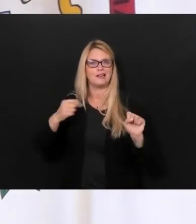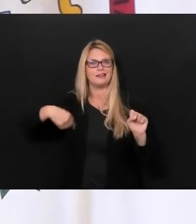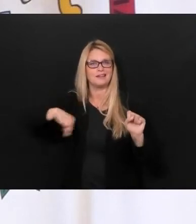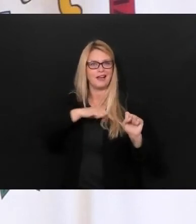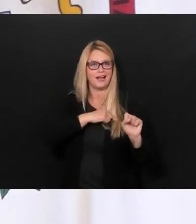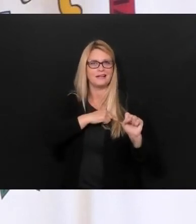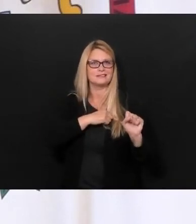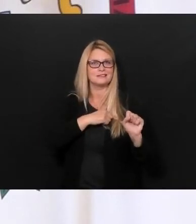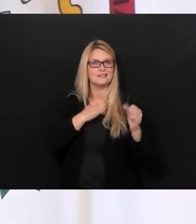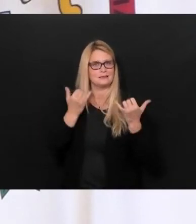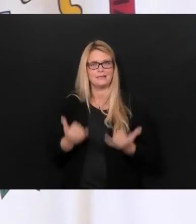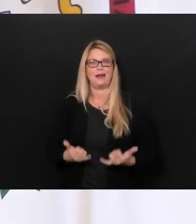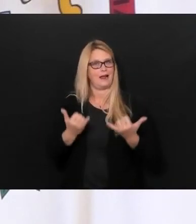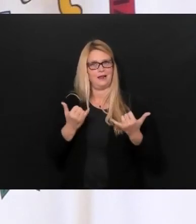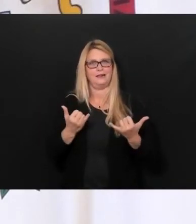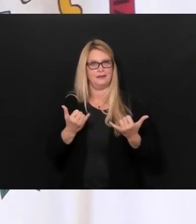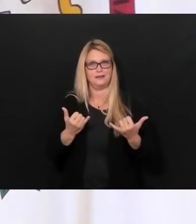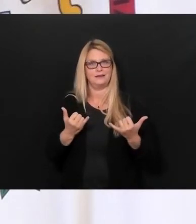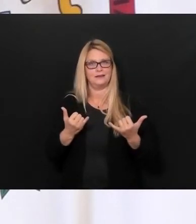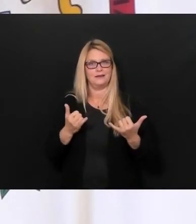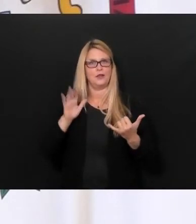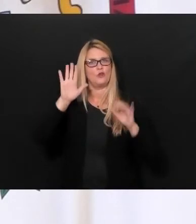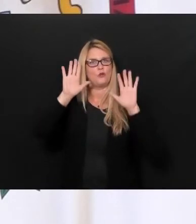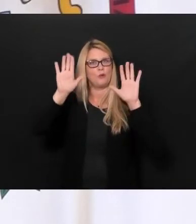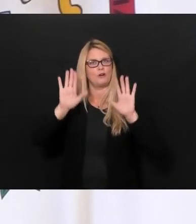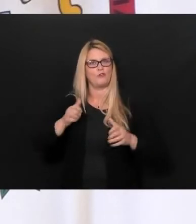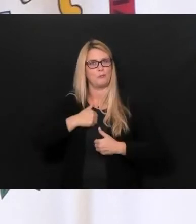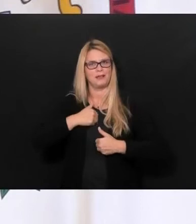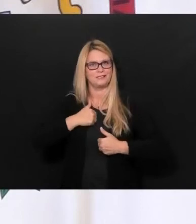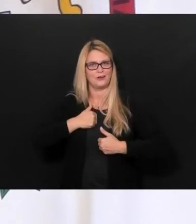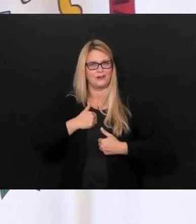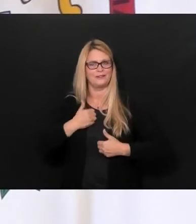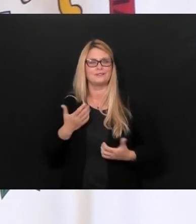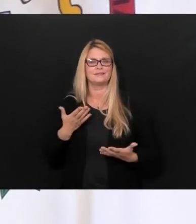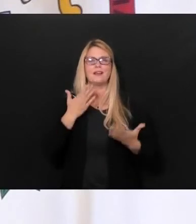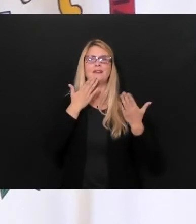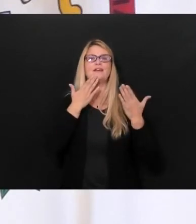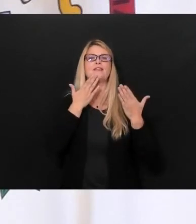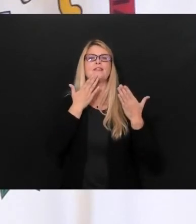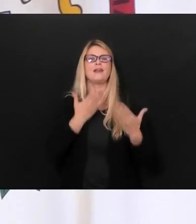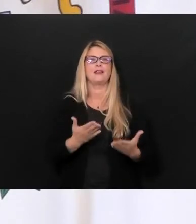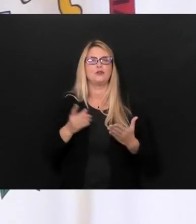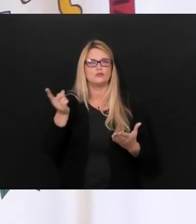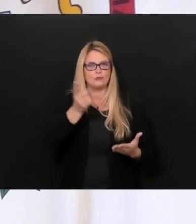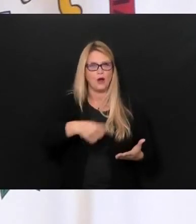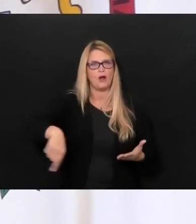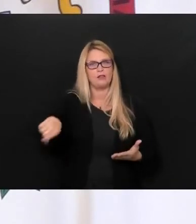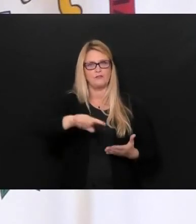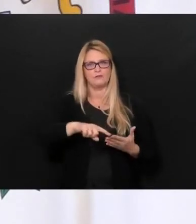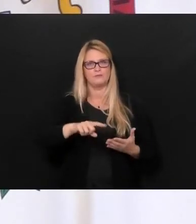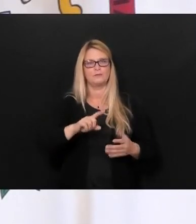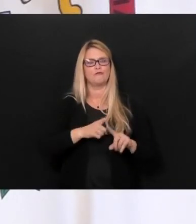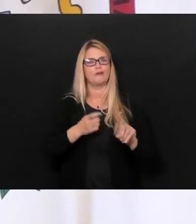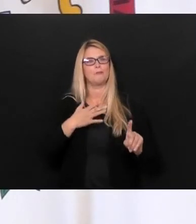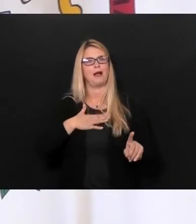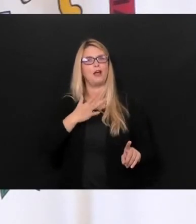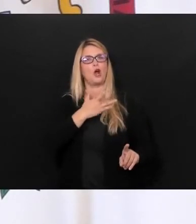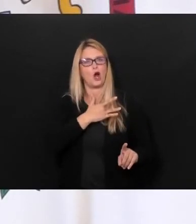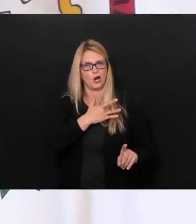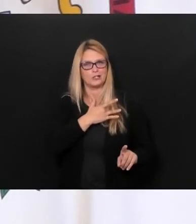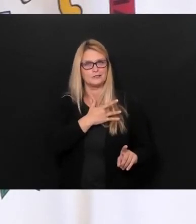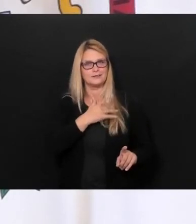we speak today, our great military. So thank you to all of them, from the bottom of my heart for